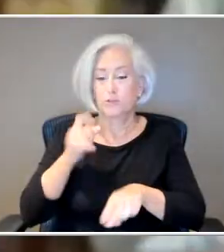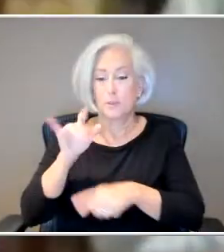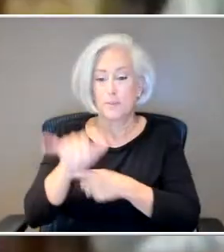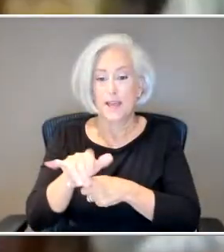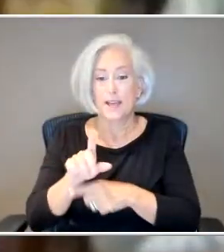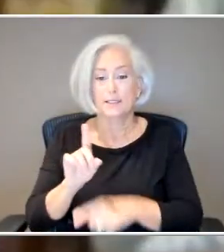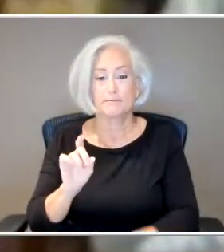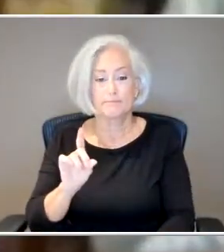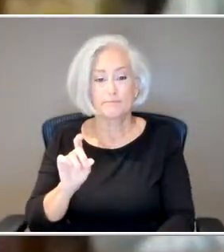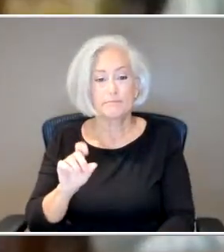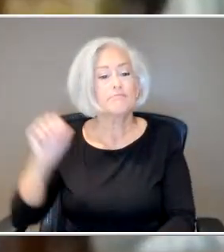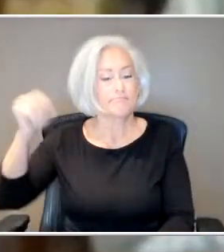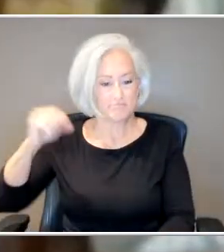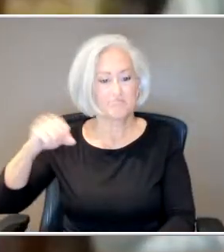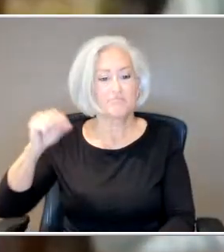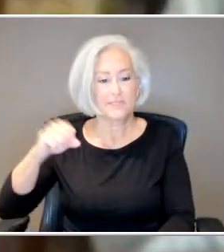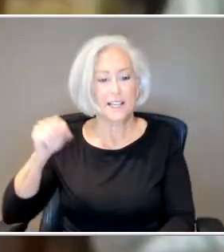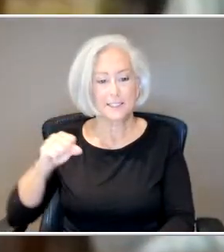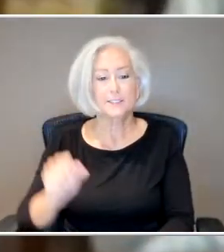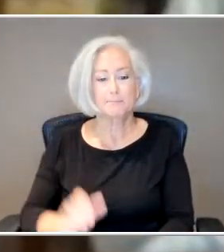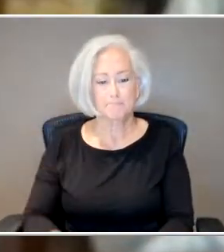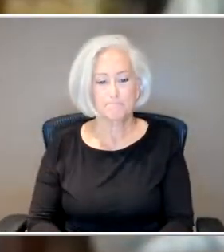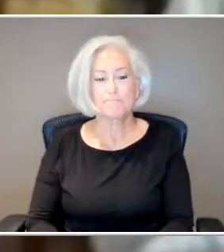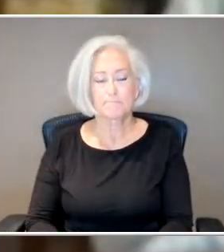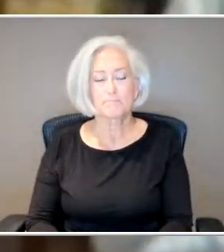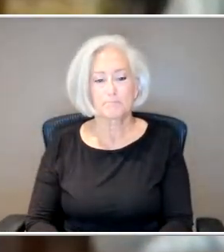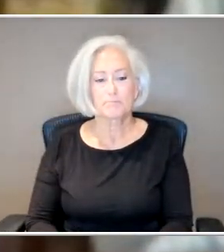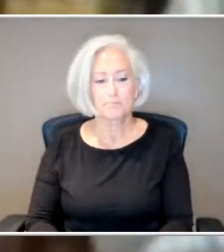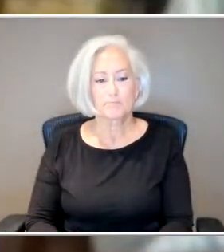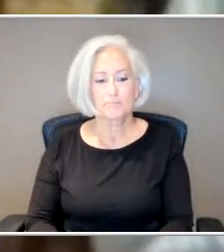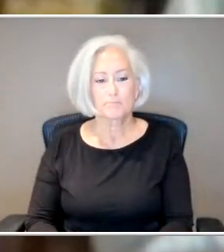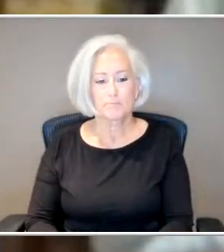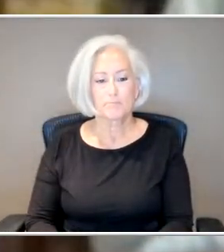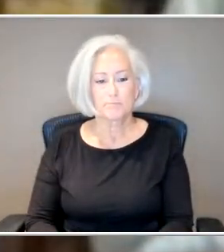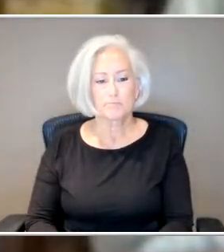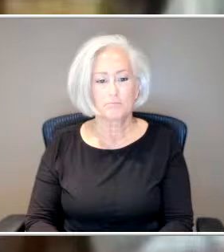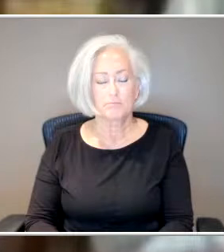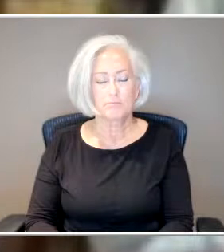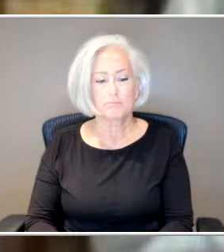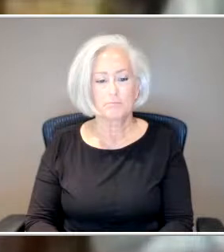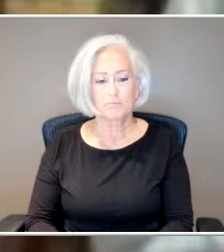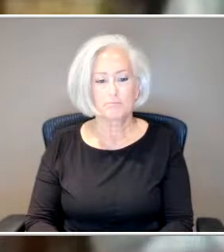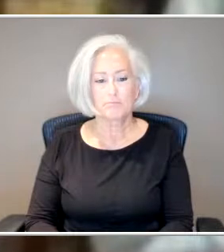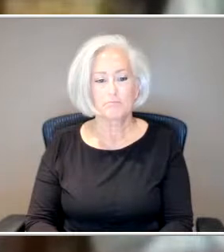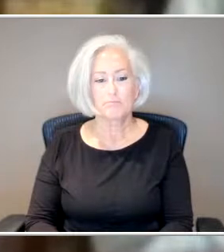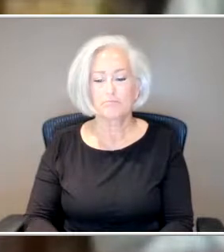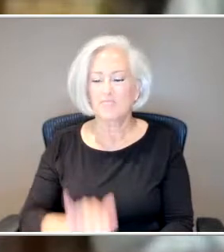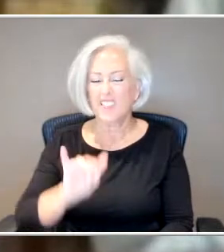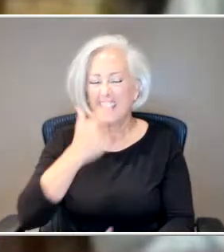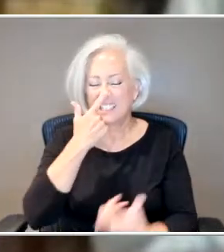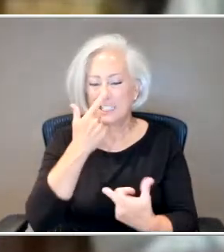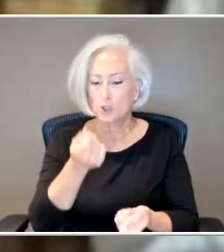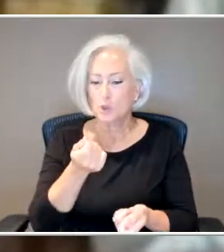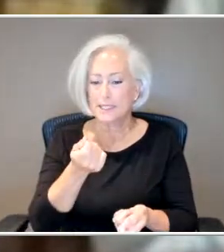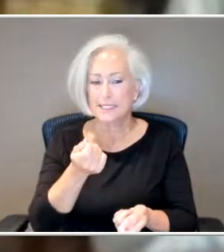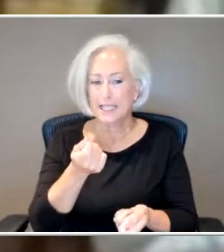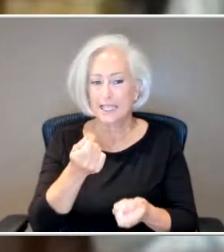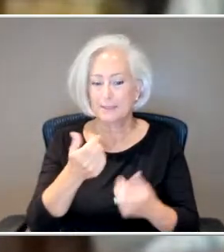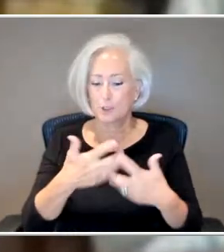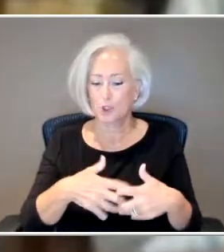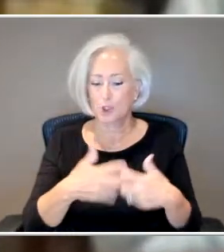Yeah, I've been dealing with, yes. That was an interesting